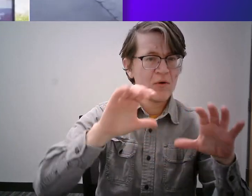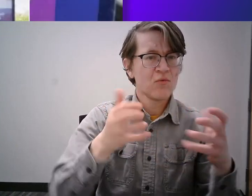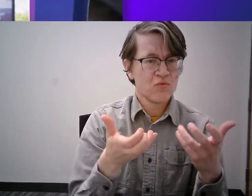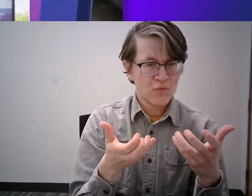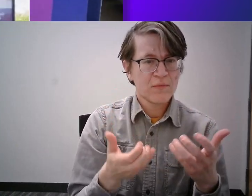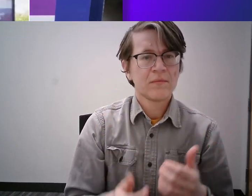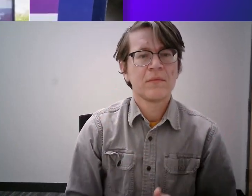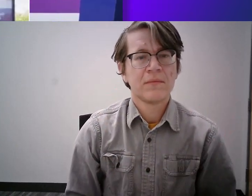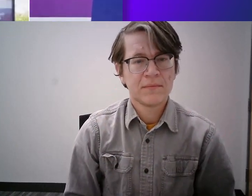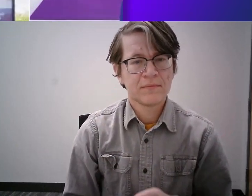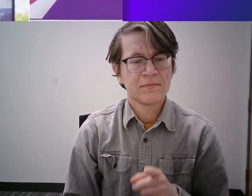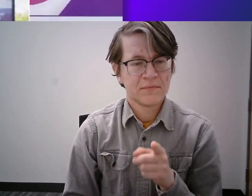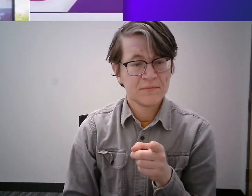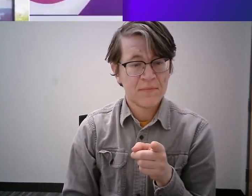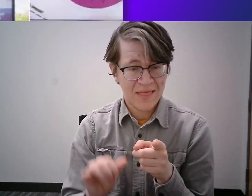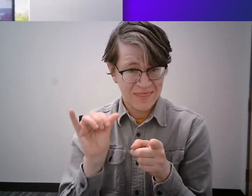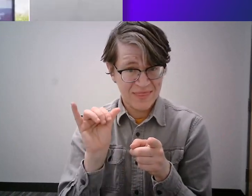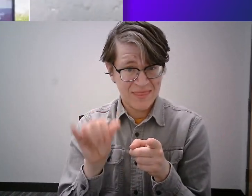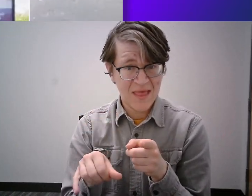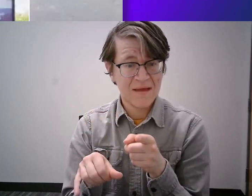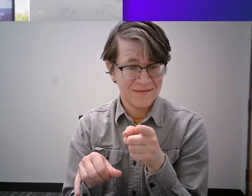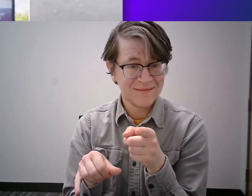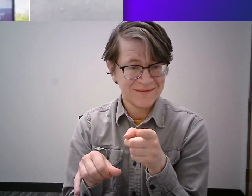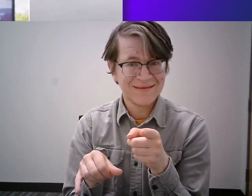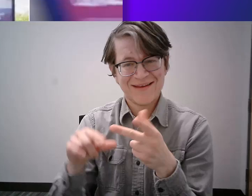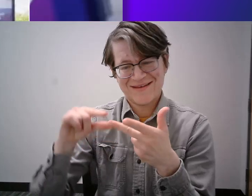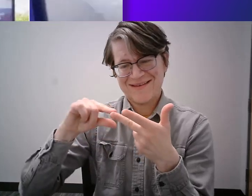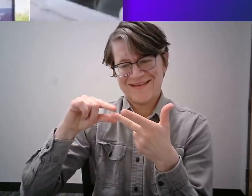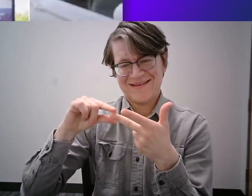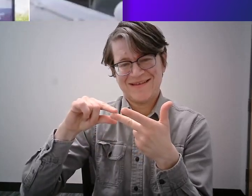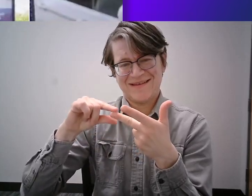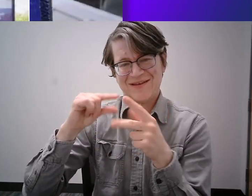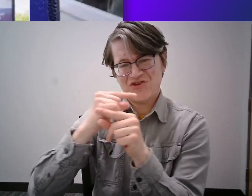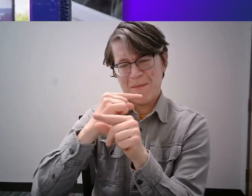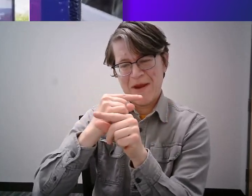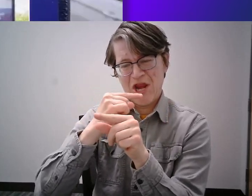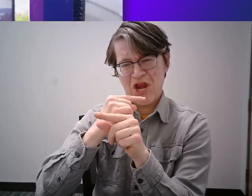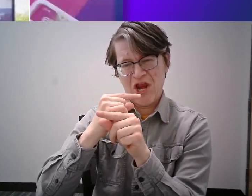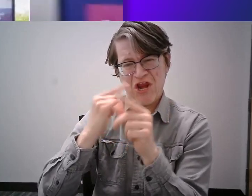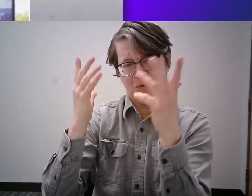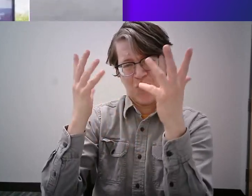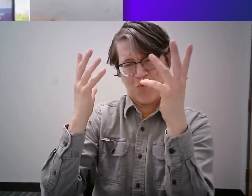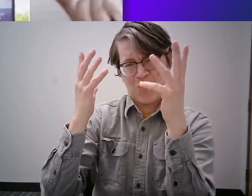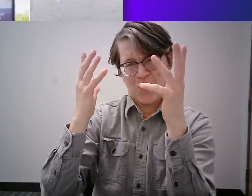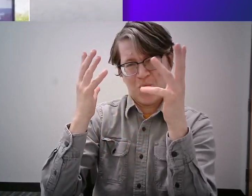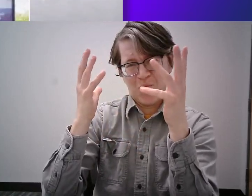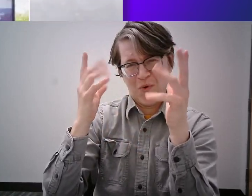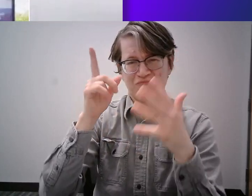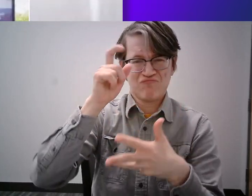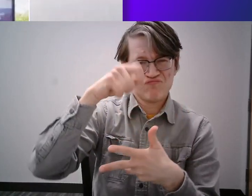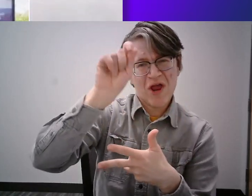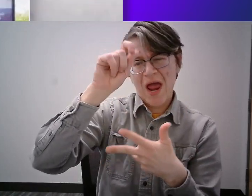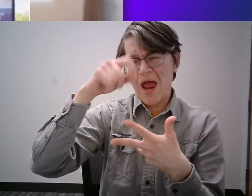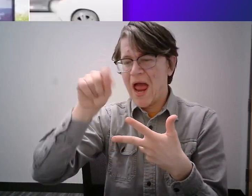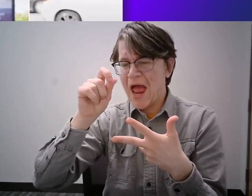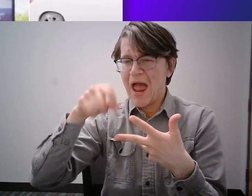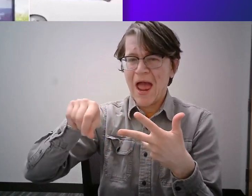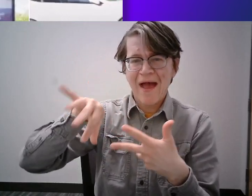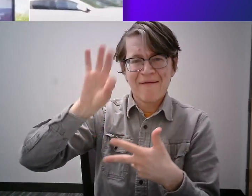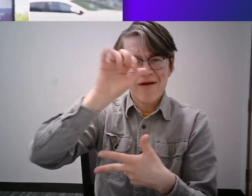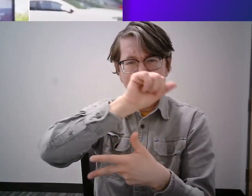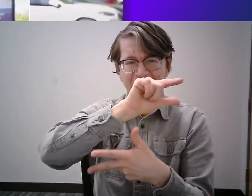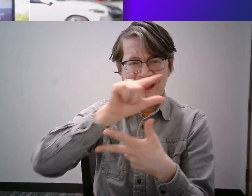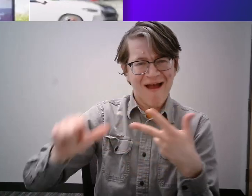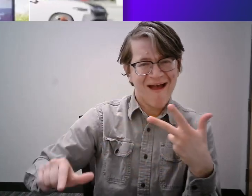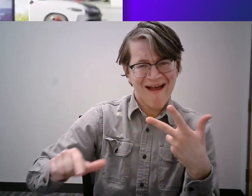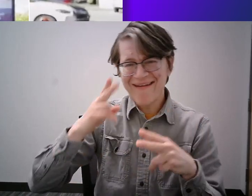And what do we have here? Geometric! Yes! Jackpot, we found them all! And I think